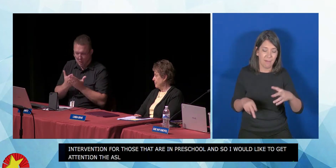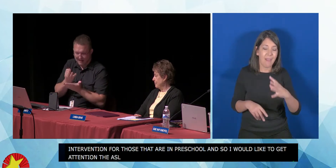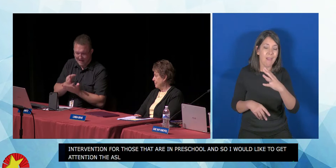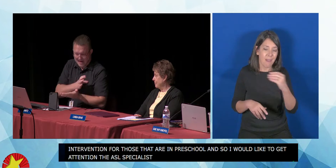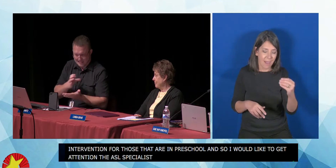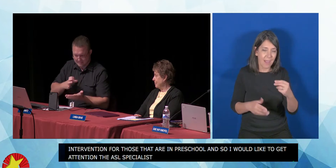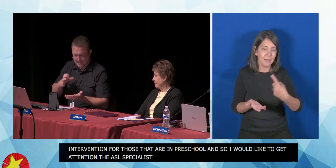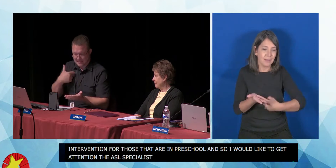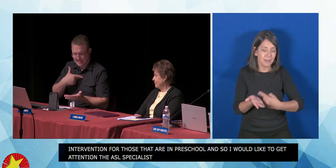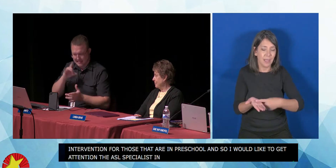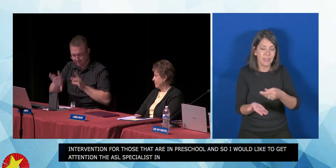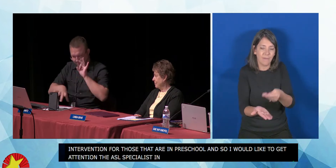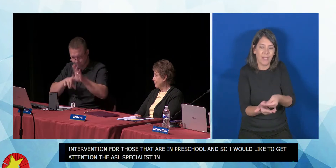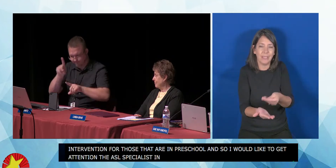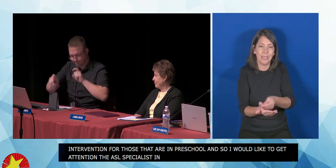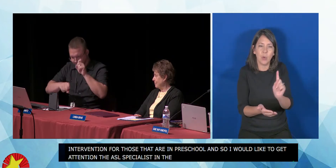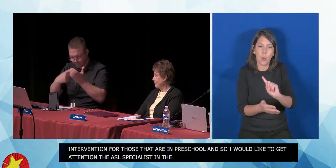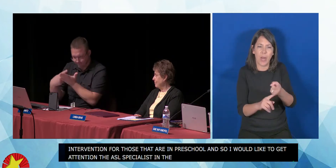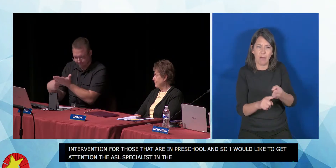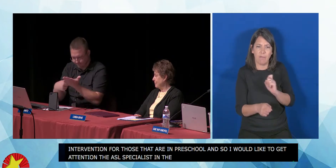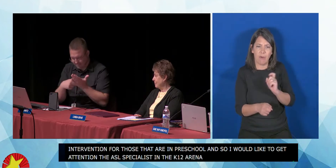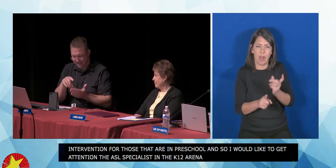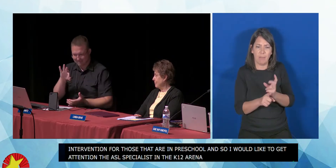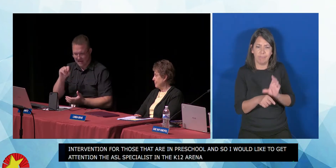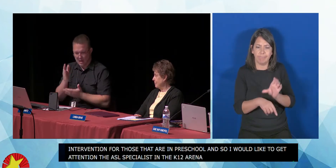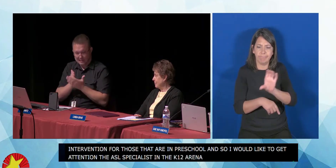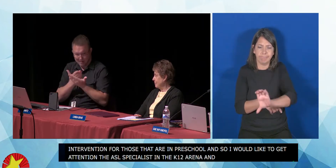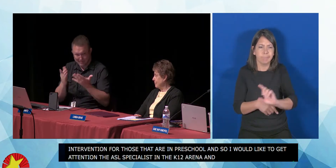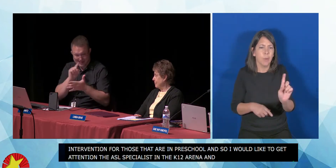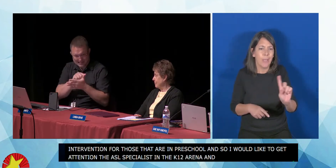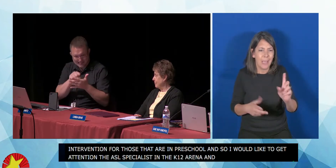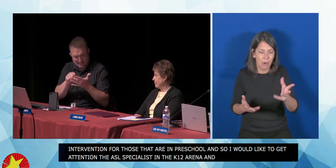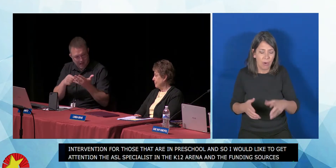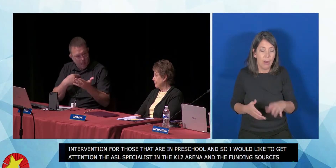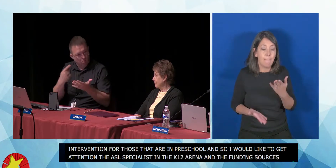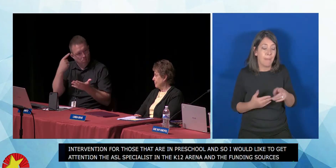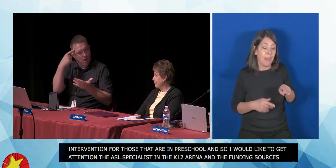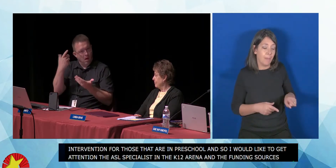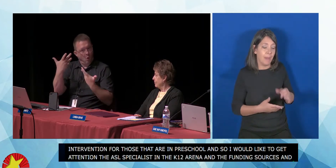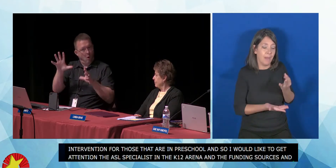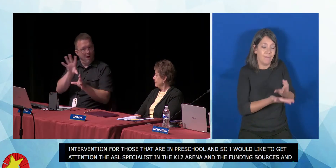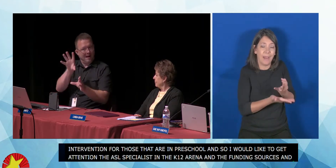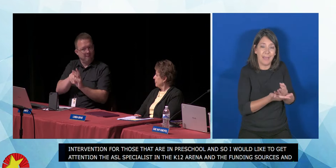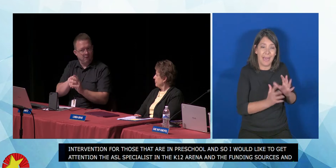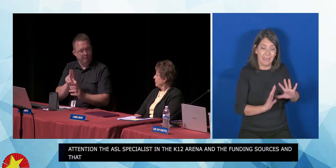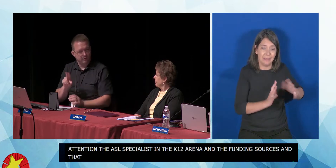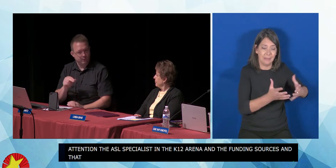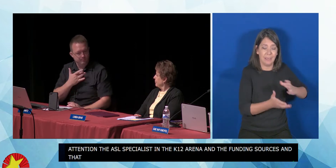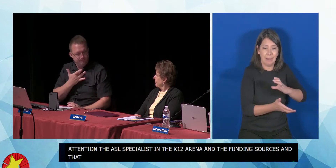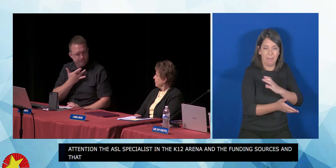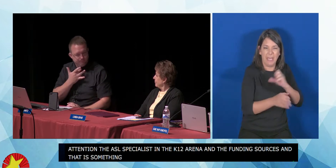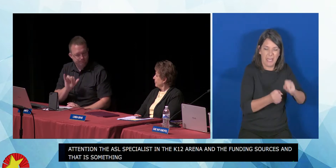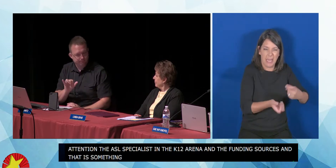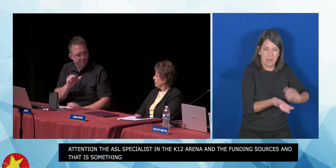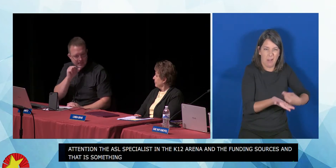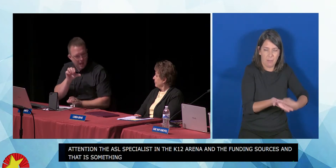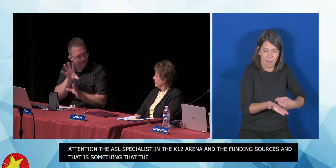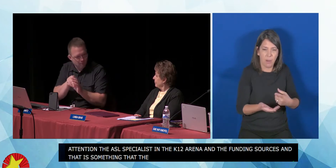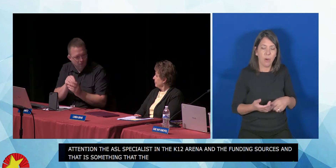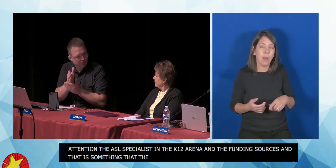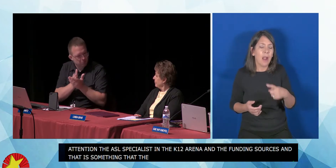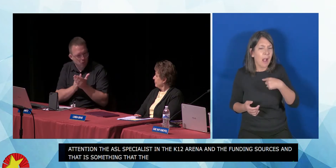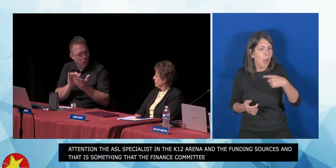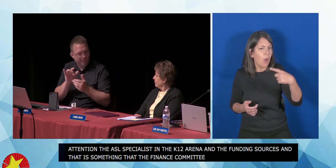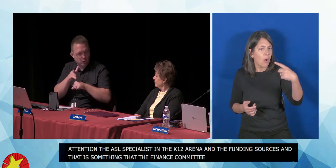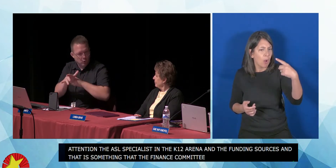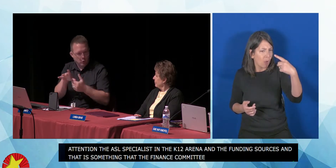funding sources, and that could be something that the Finance Committee could talk over. I thought that that